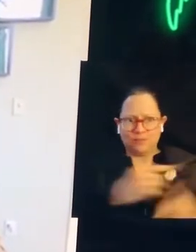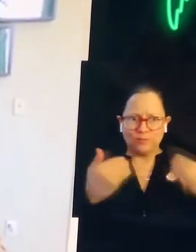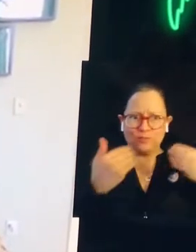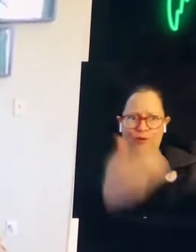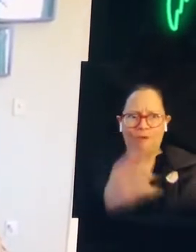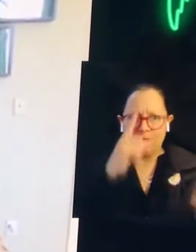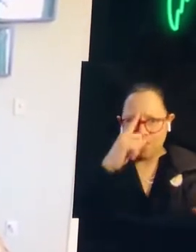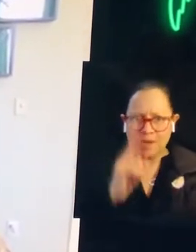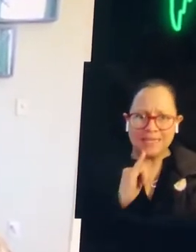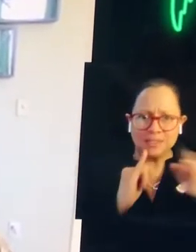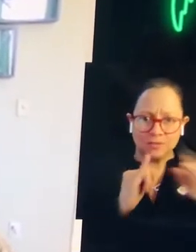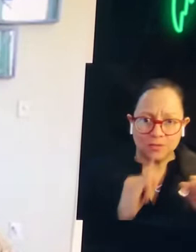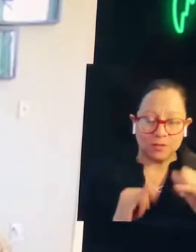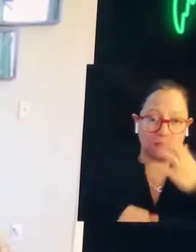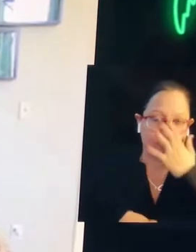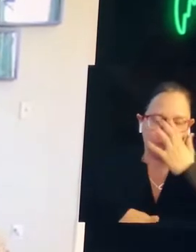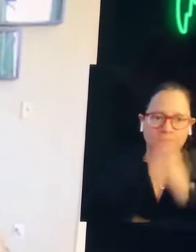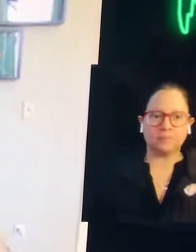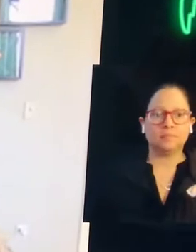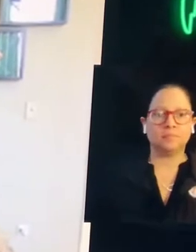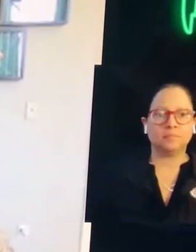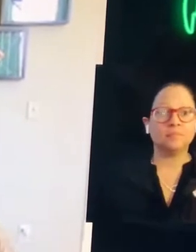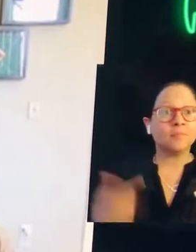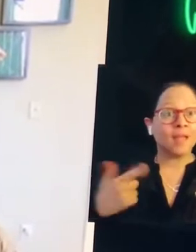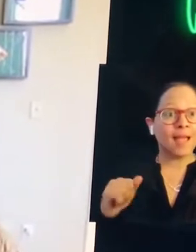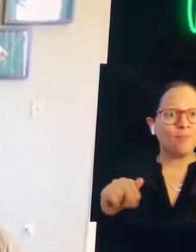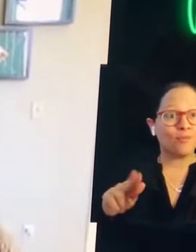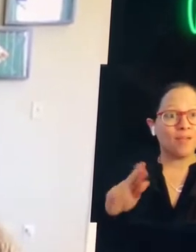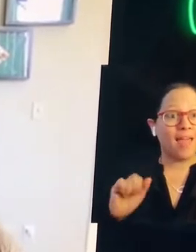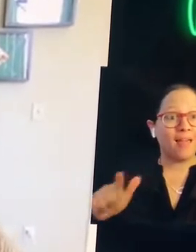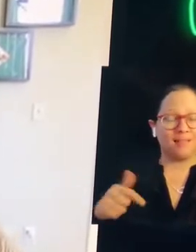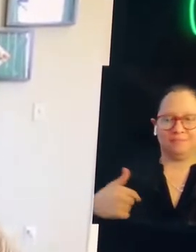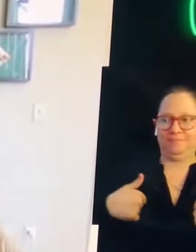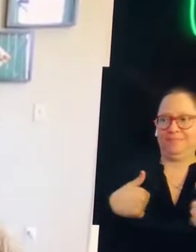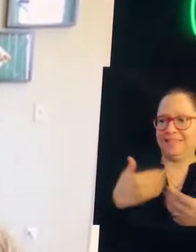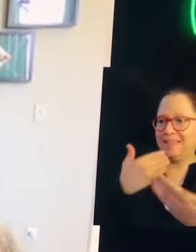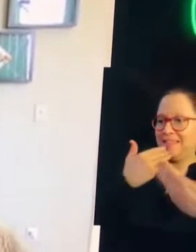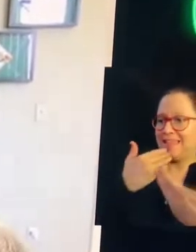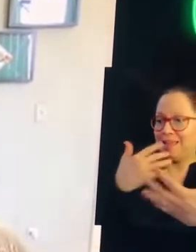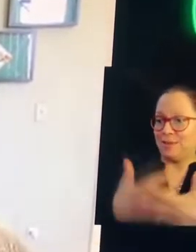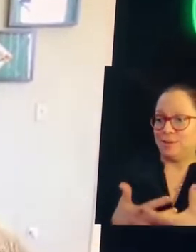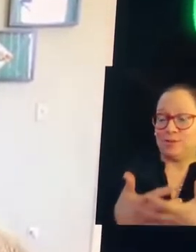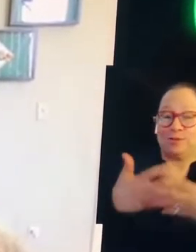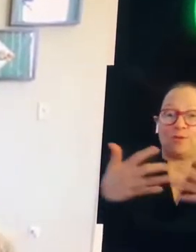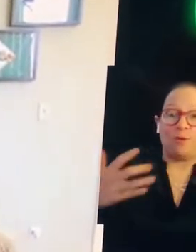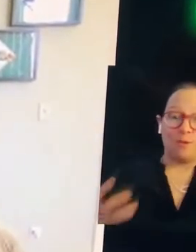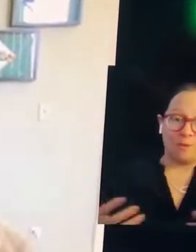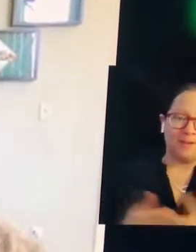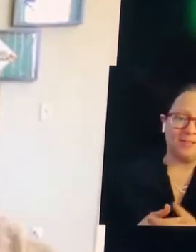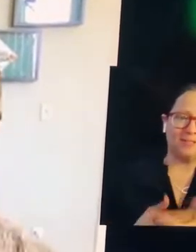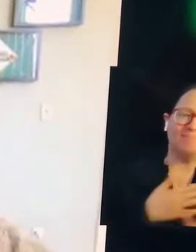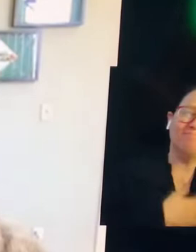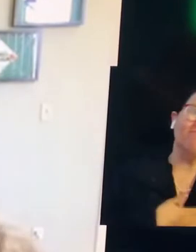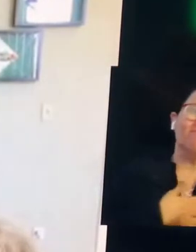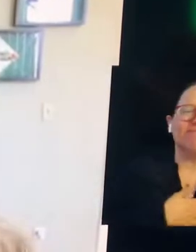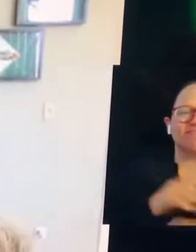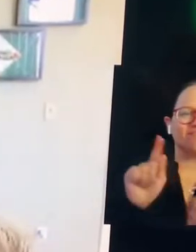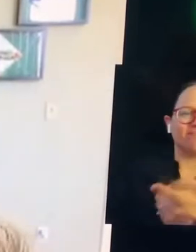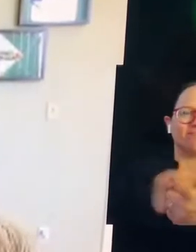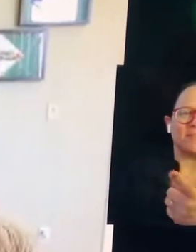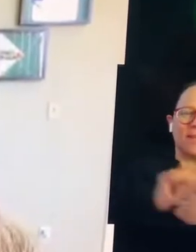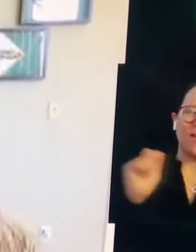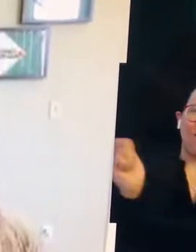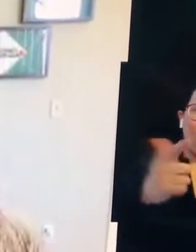of all, thank you so much for having me on. I'm really thrilled to be talking to you and also to the TikTok creators, Latinx TikTok